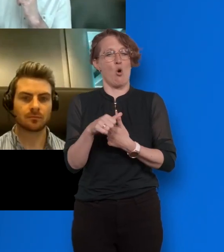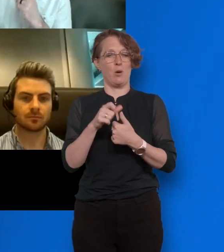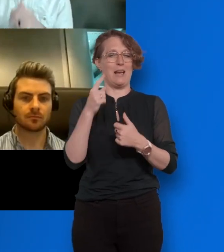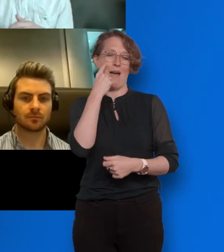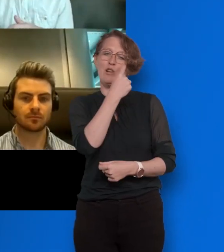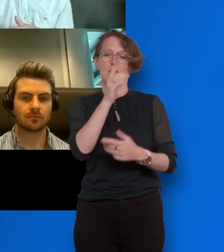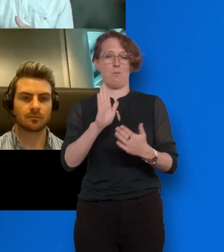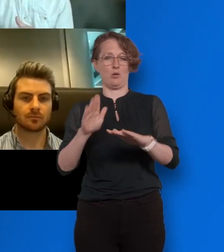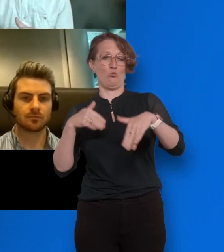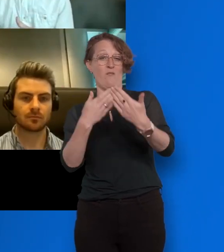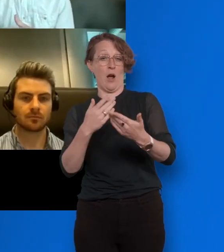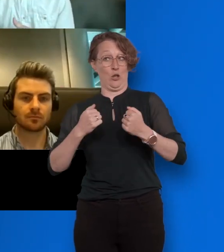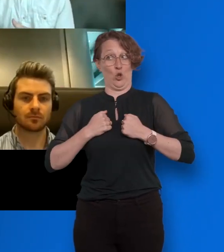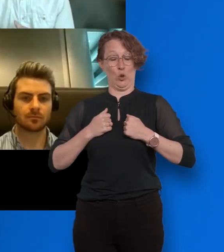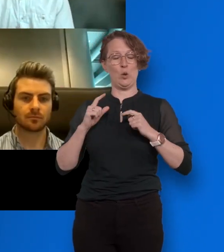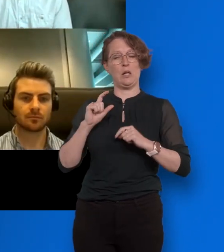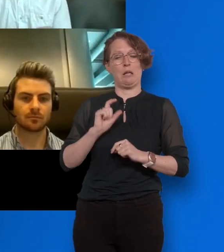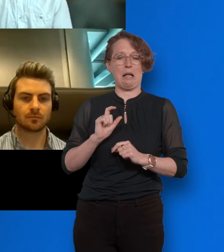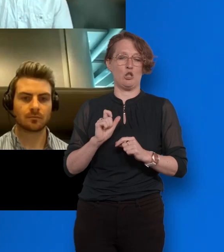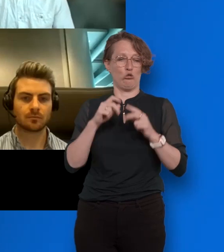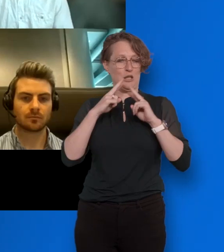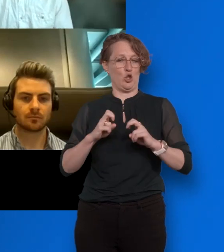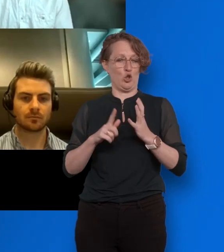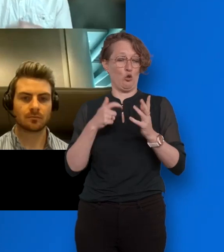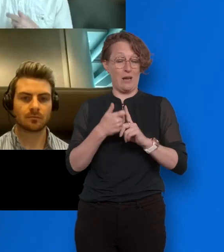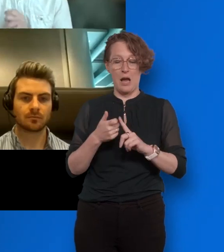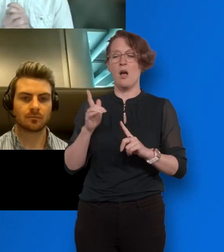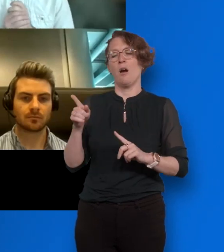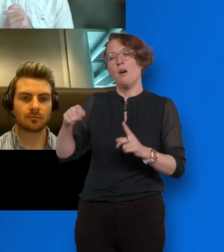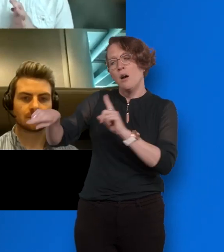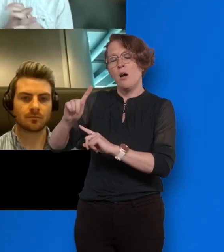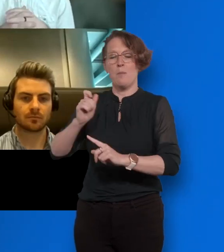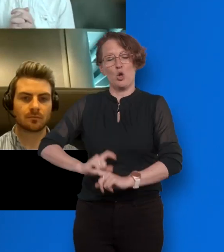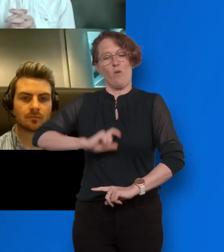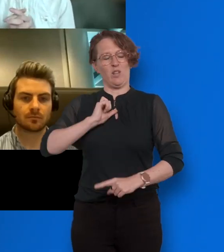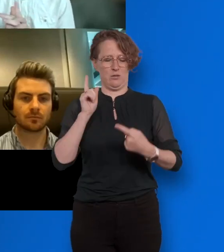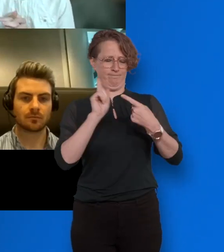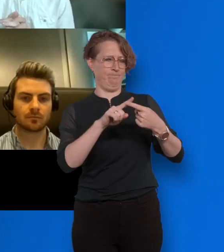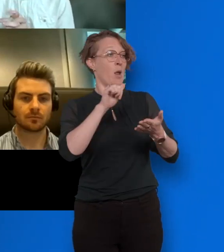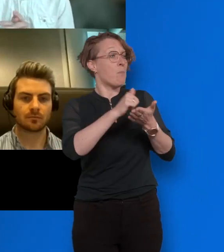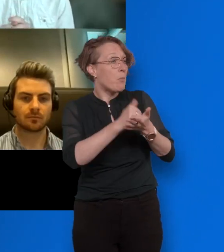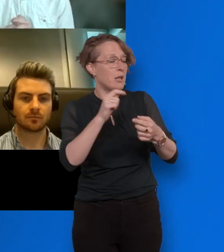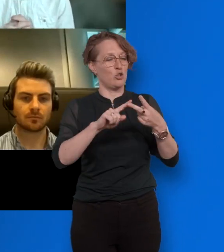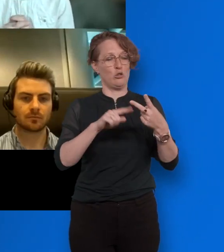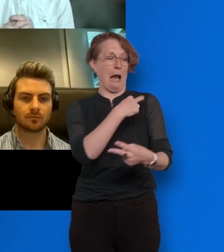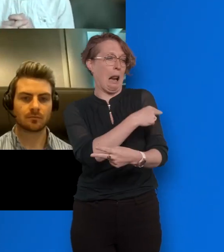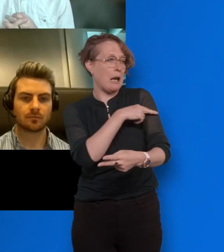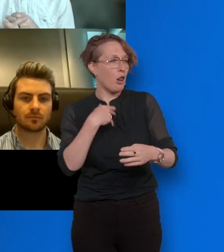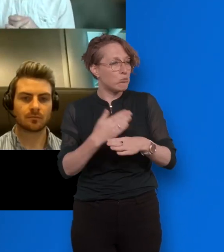provide. They might have general comfort because they're confident that things like publications, clinical practice,